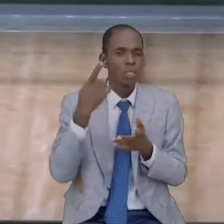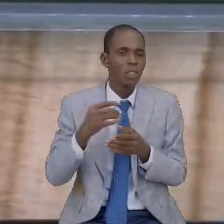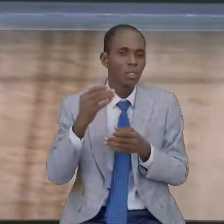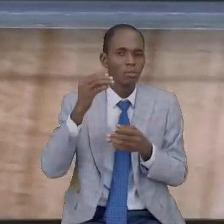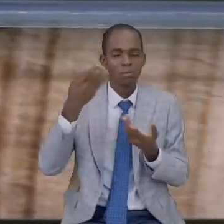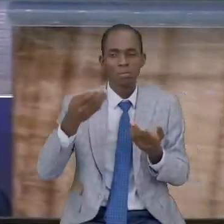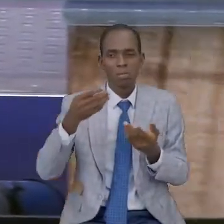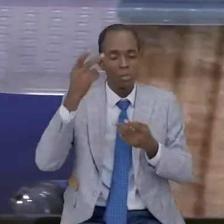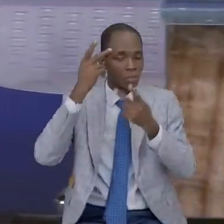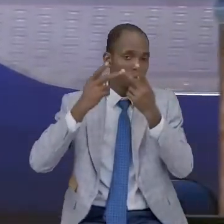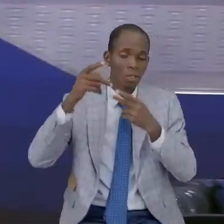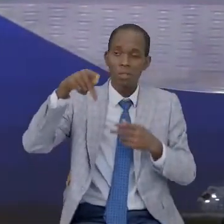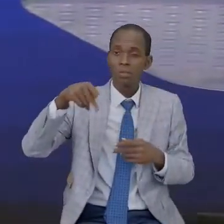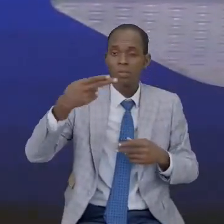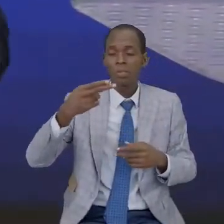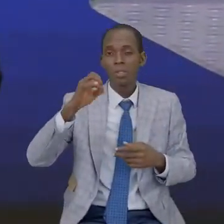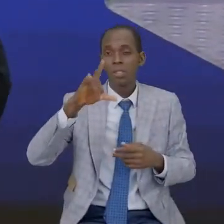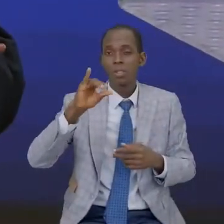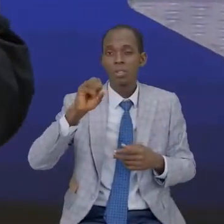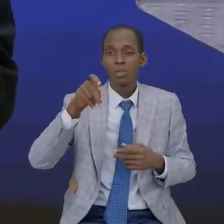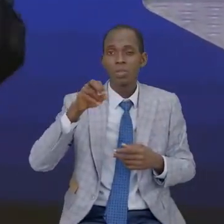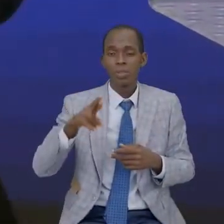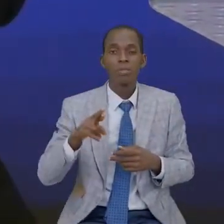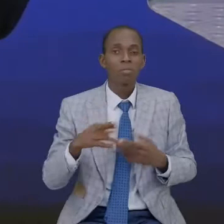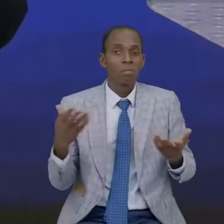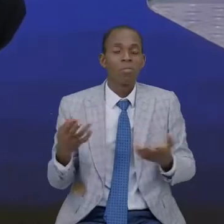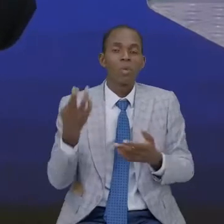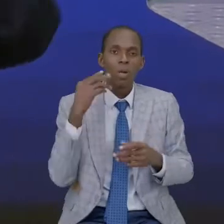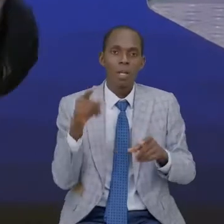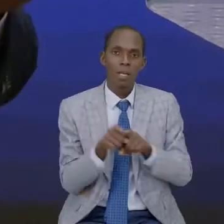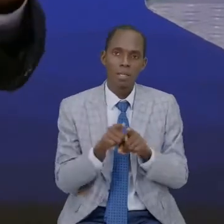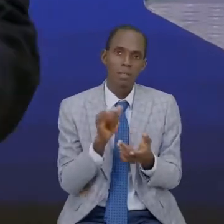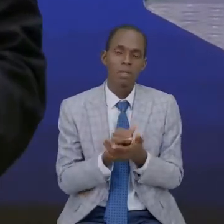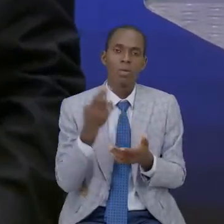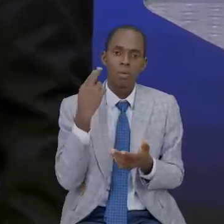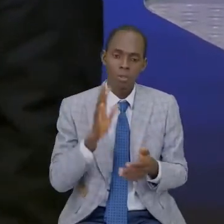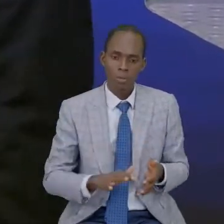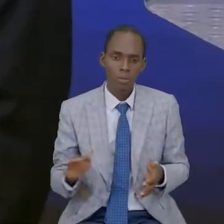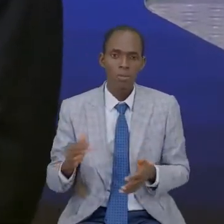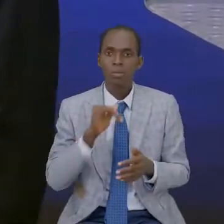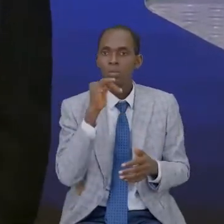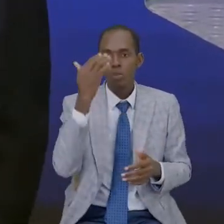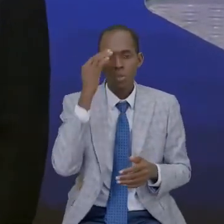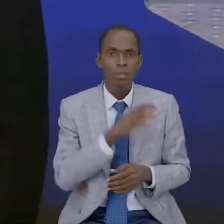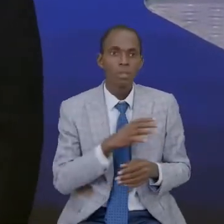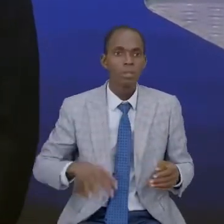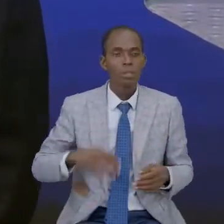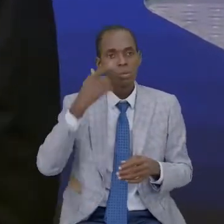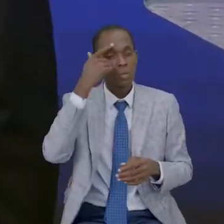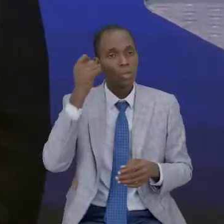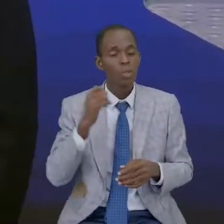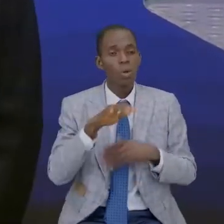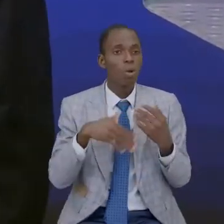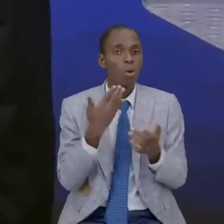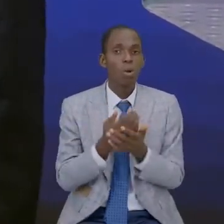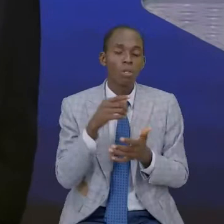the past, like Plato, like Socrates, like all those people, they were like that. They were children. They had not known Christ, because